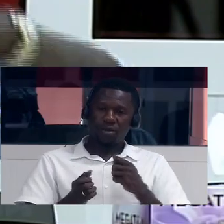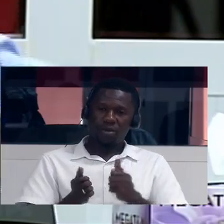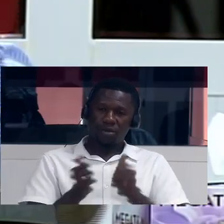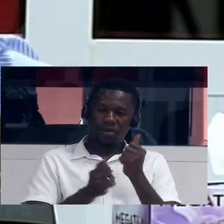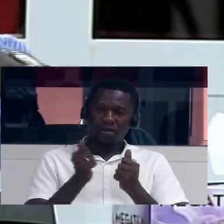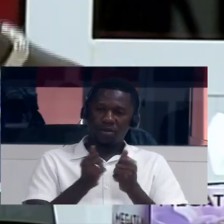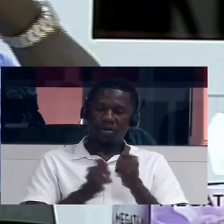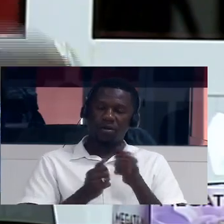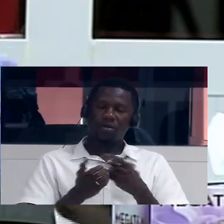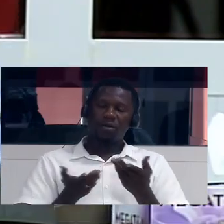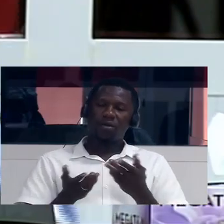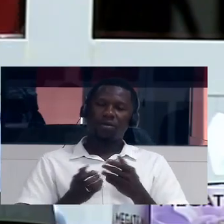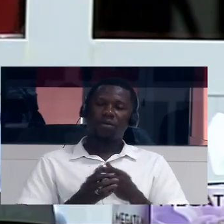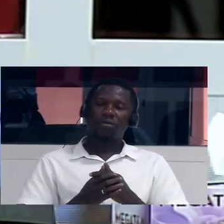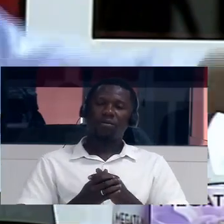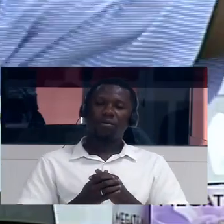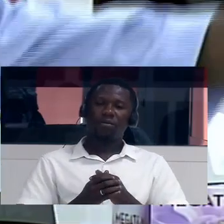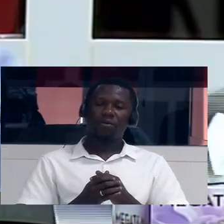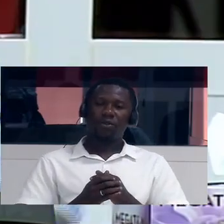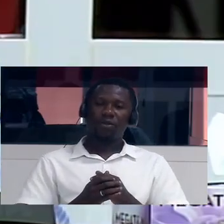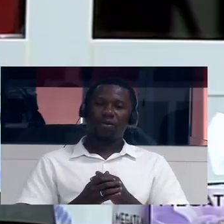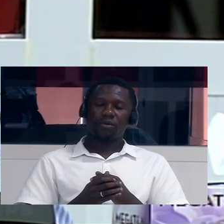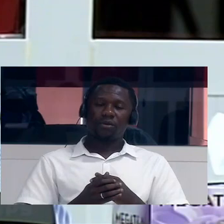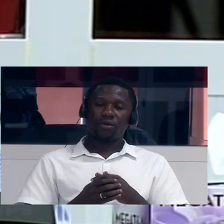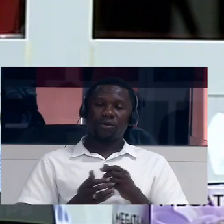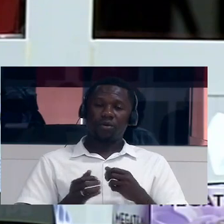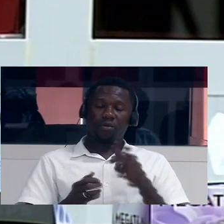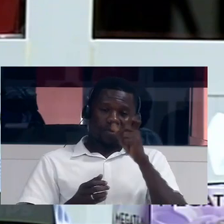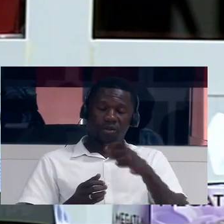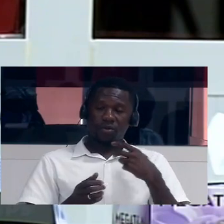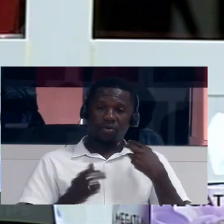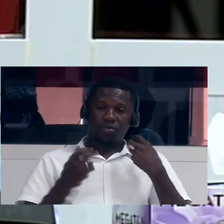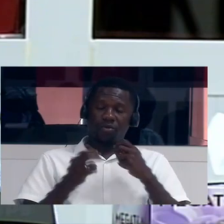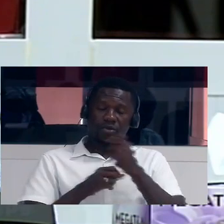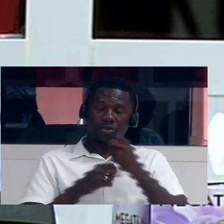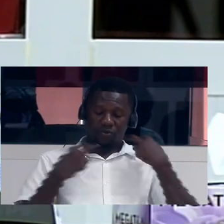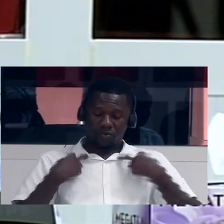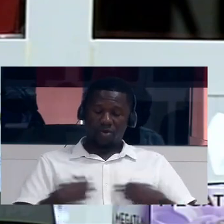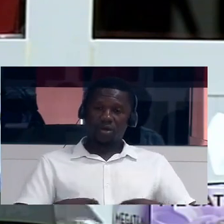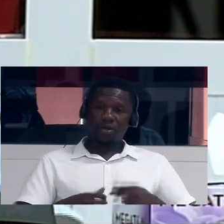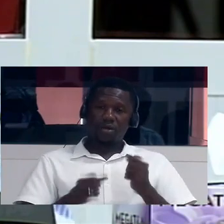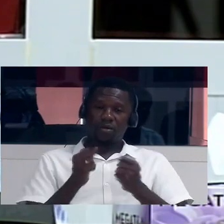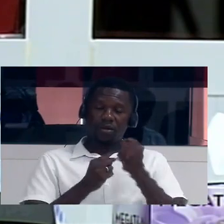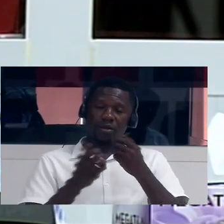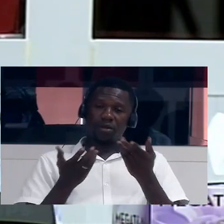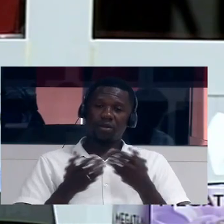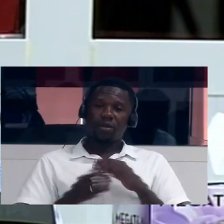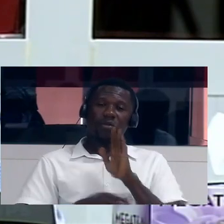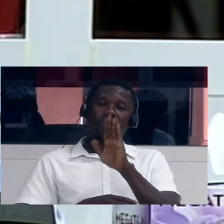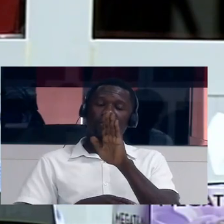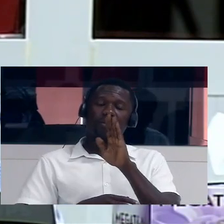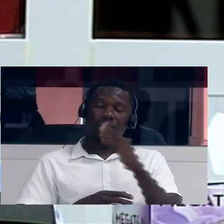white CMC allergy. I don't know how they call it. Something like what you are putting on, the white one. And he said to me, "Boss, boss, boss, boss," and I